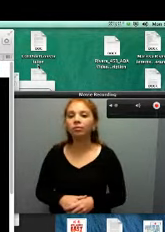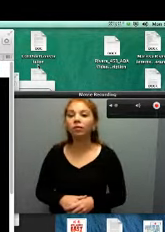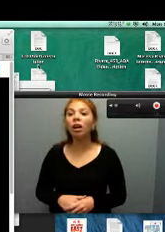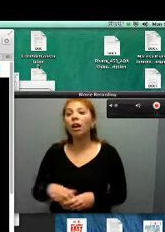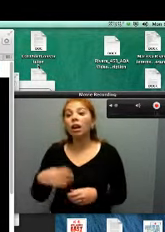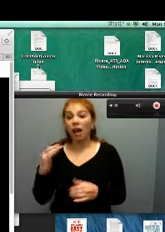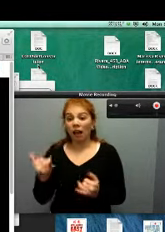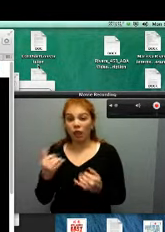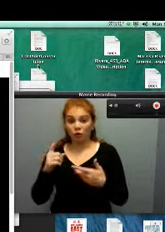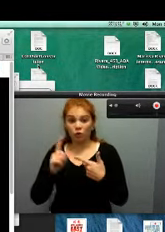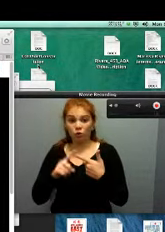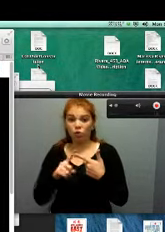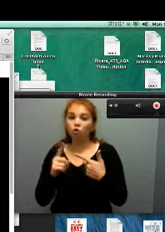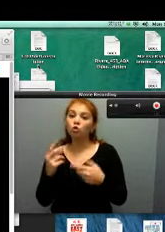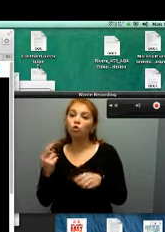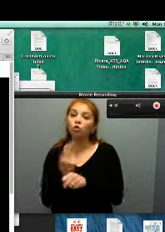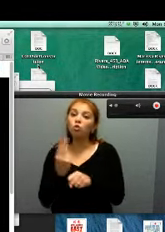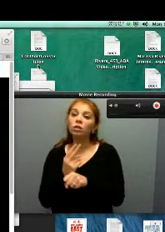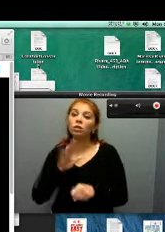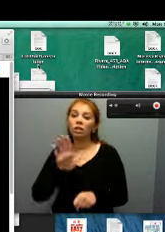Use of time.